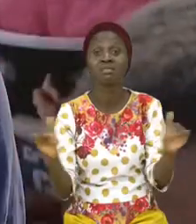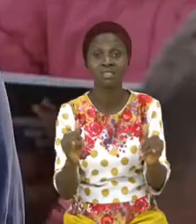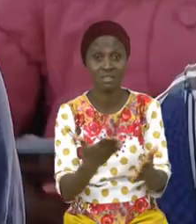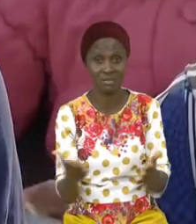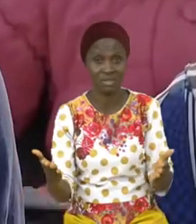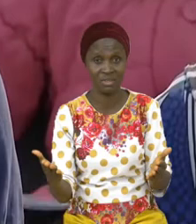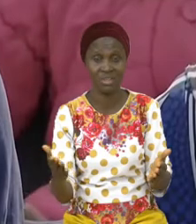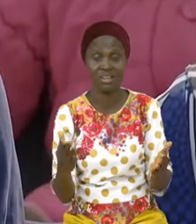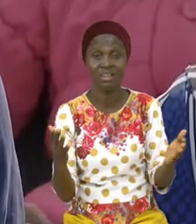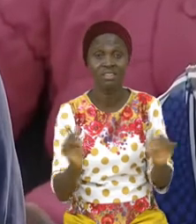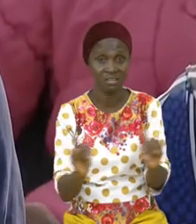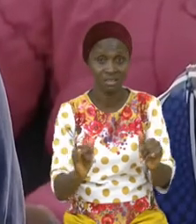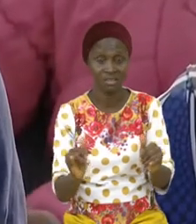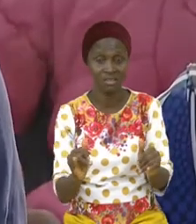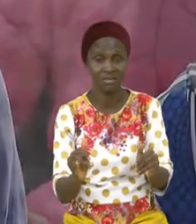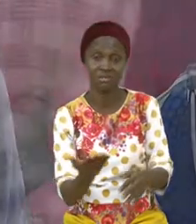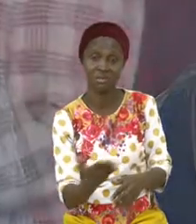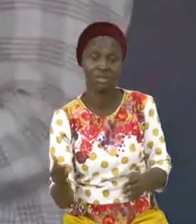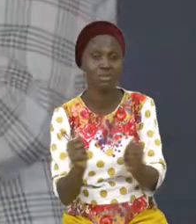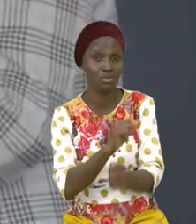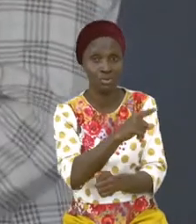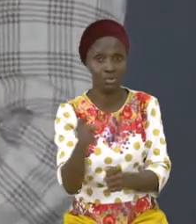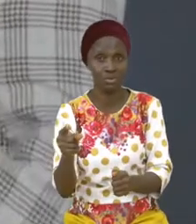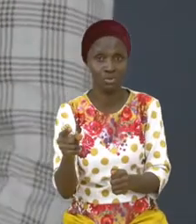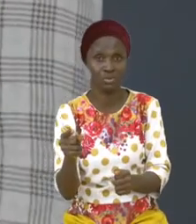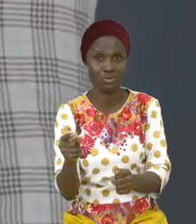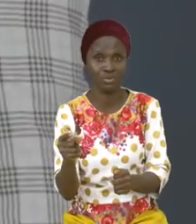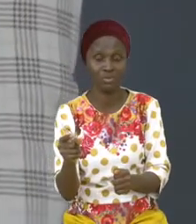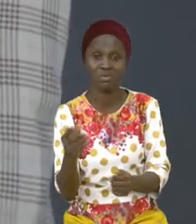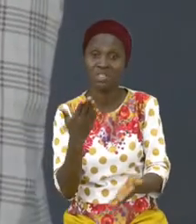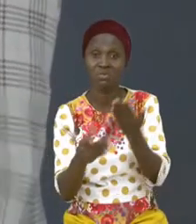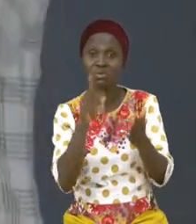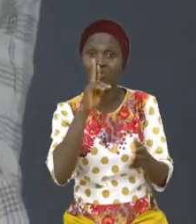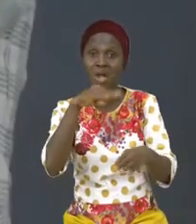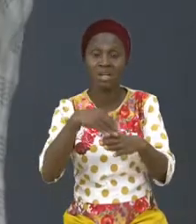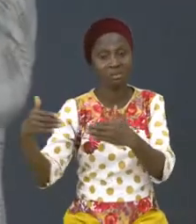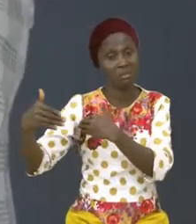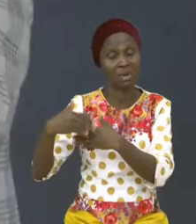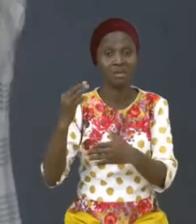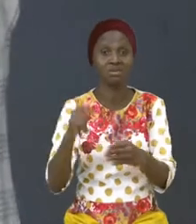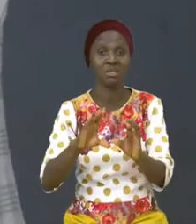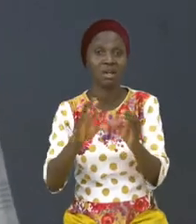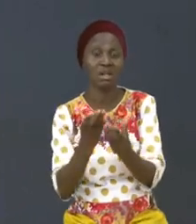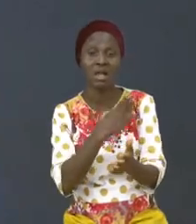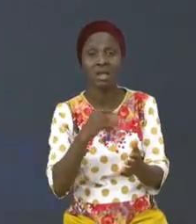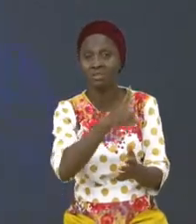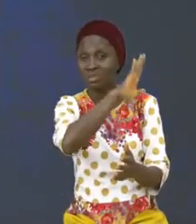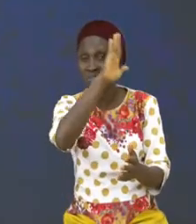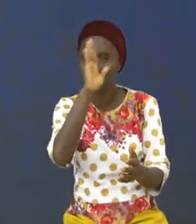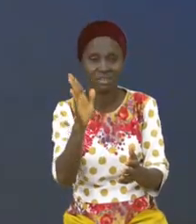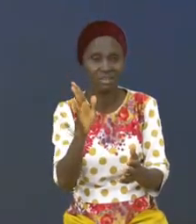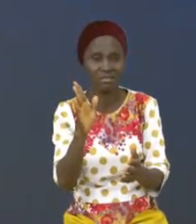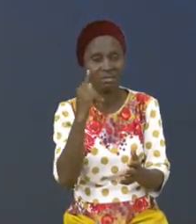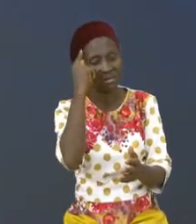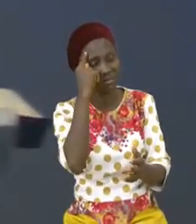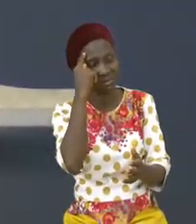maybe you're being you know at the back of the class and you never thought you'll be